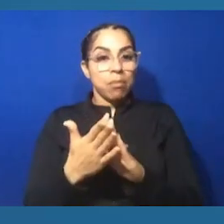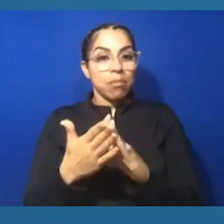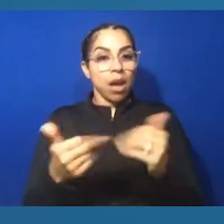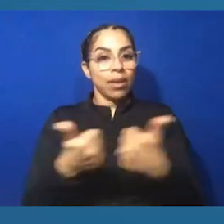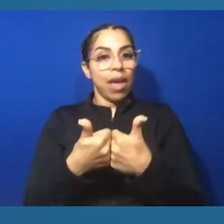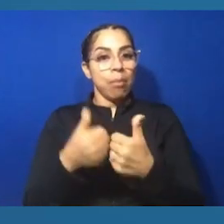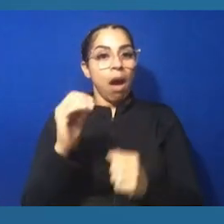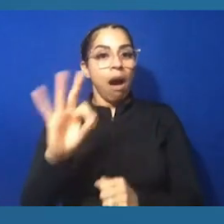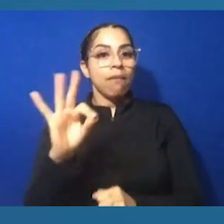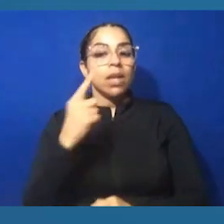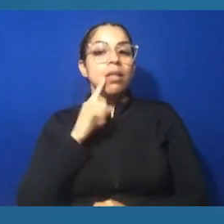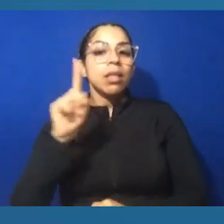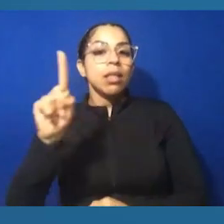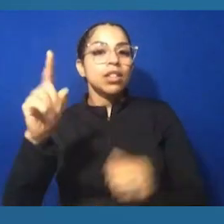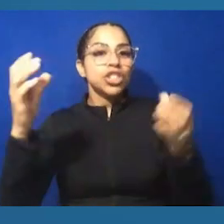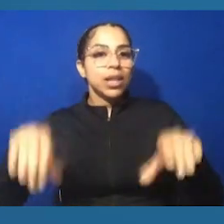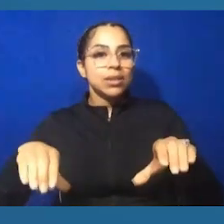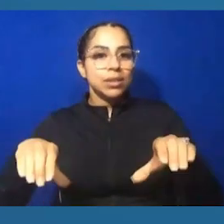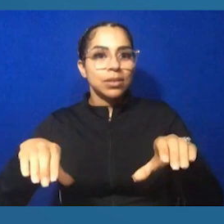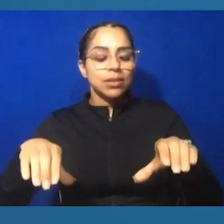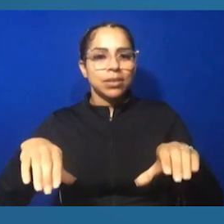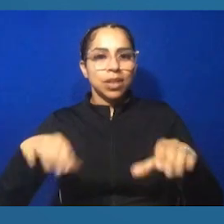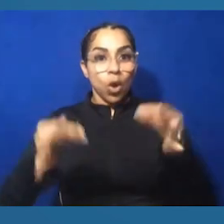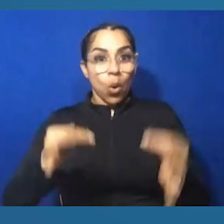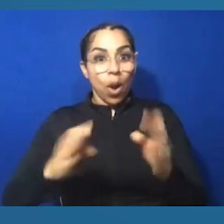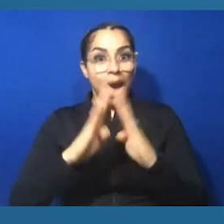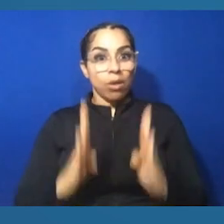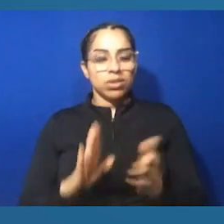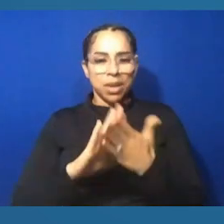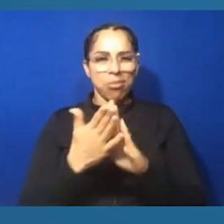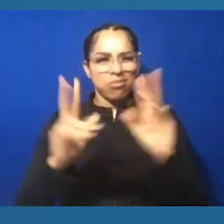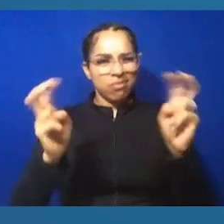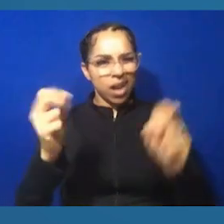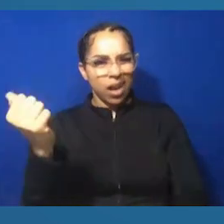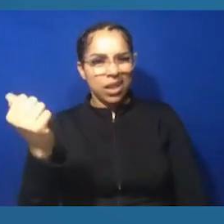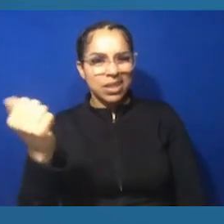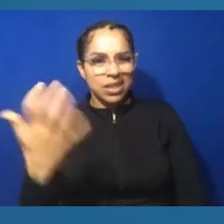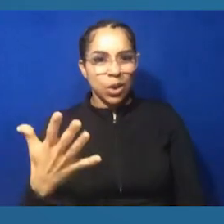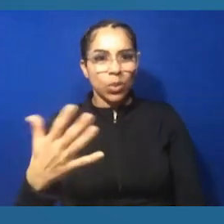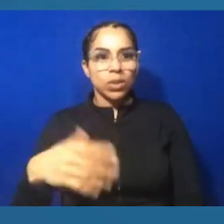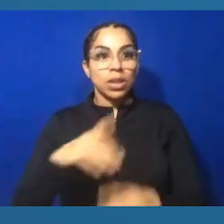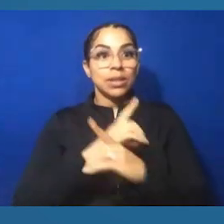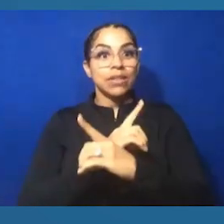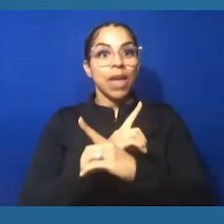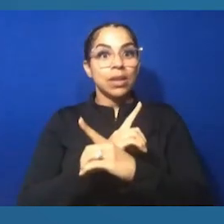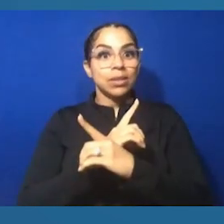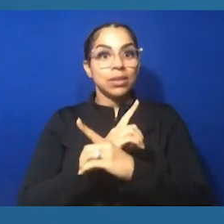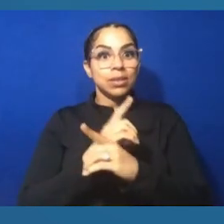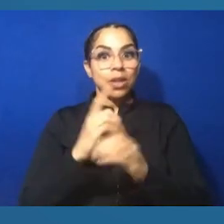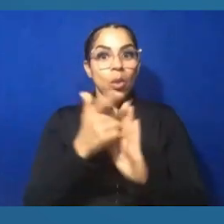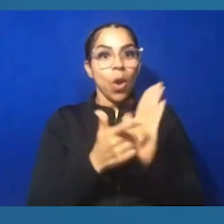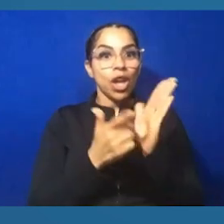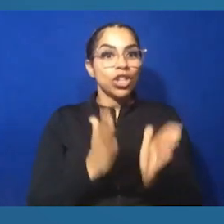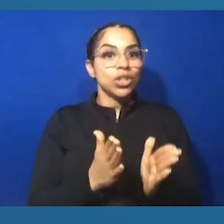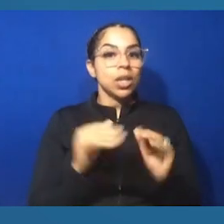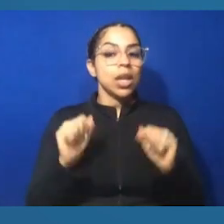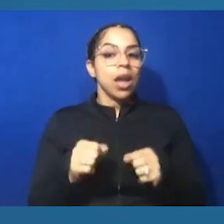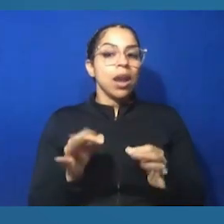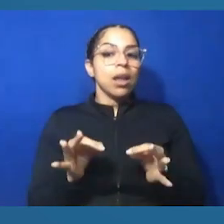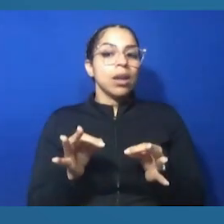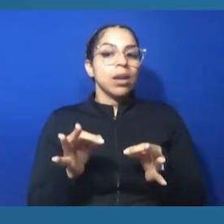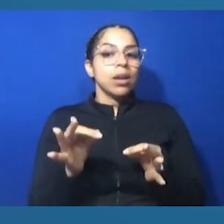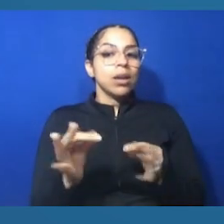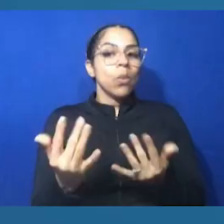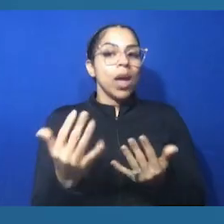Our courthouses have become casinos where defense lawyers can hold their cards to the last minute, maybe roll their dice and get a case